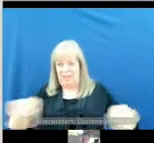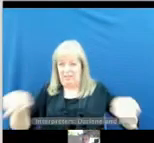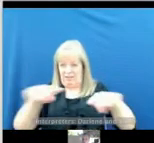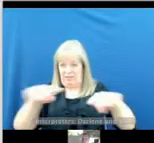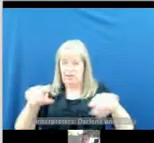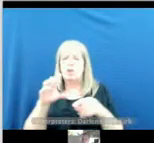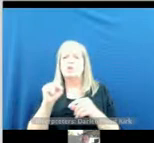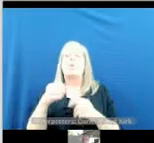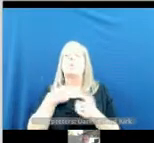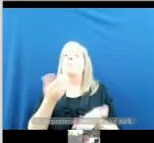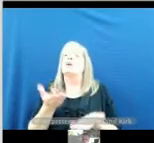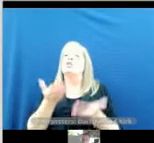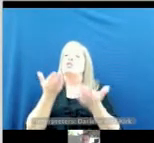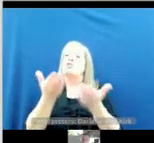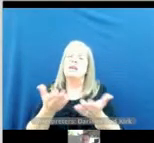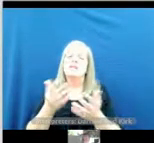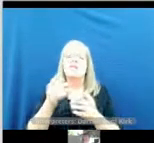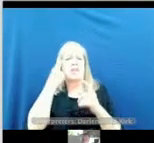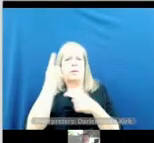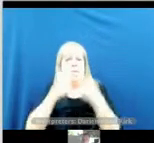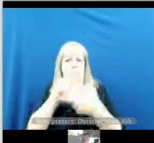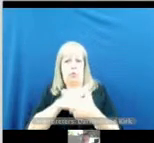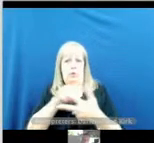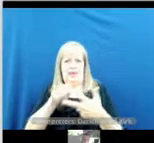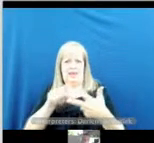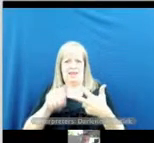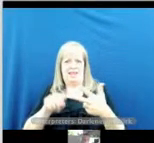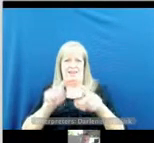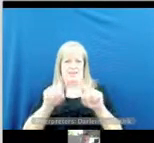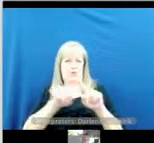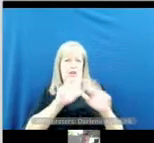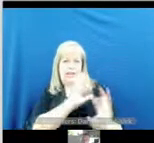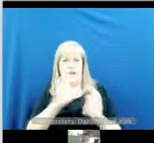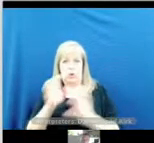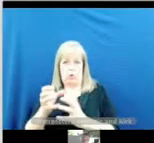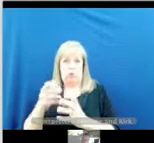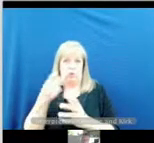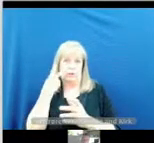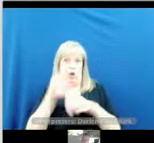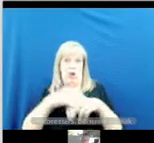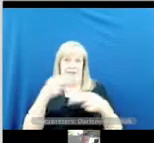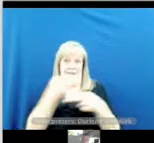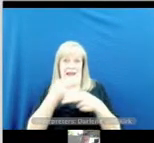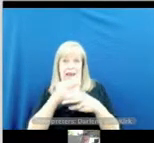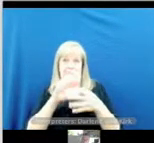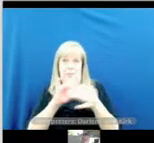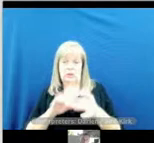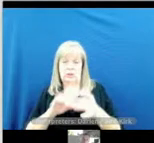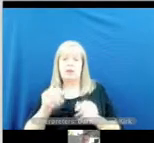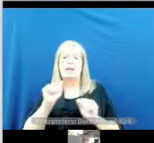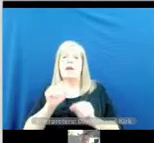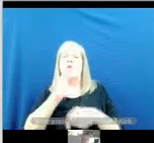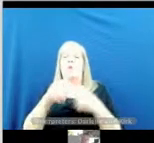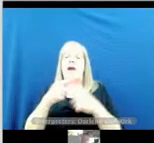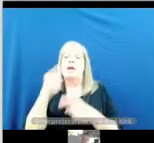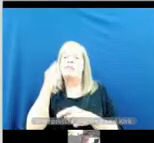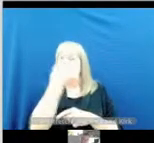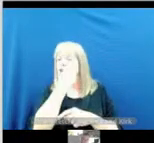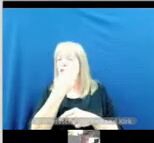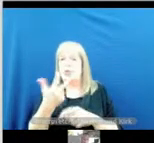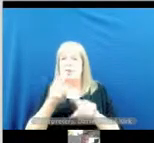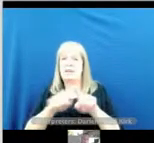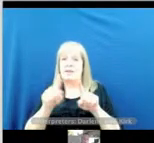look at it in 3 different categories that are listed here. So if we can talk about vision in 3 ways, people who have close